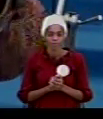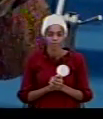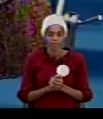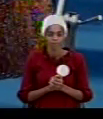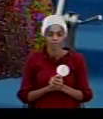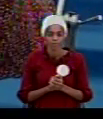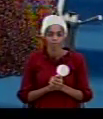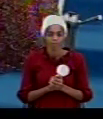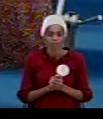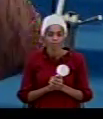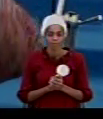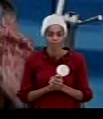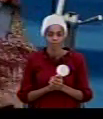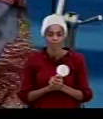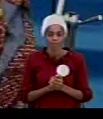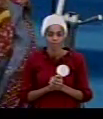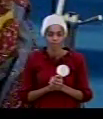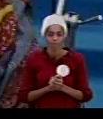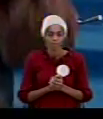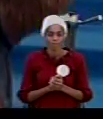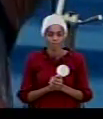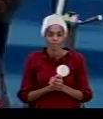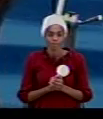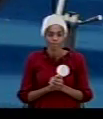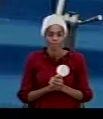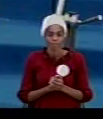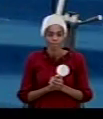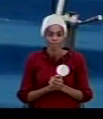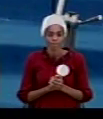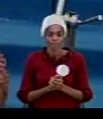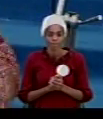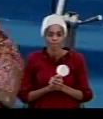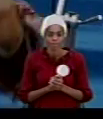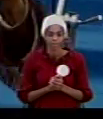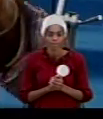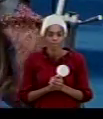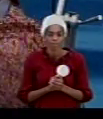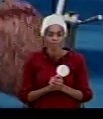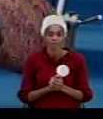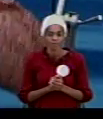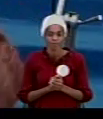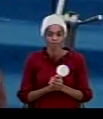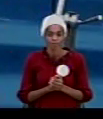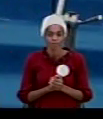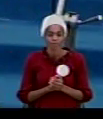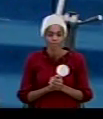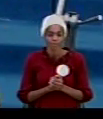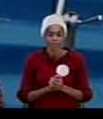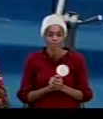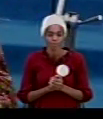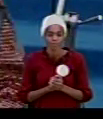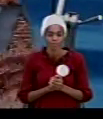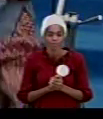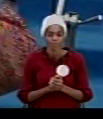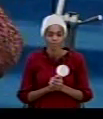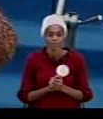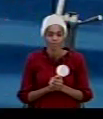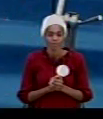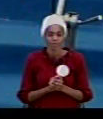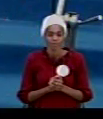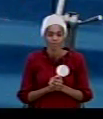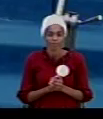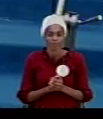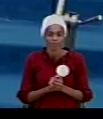ojo 26 bi baba wa se gbadura ese ti mi le firin tele mo firin